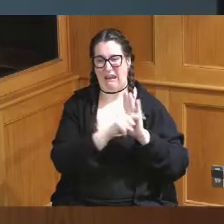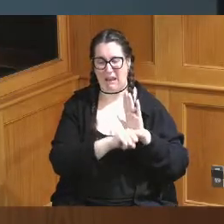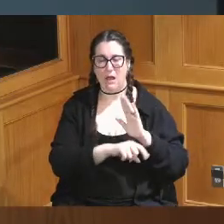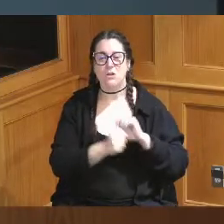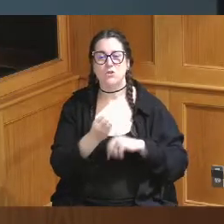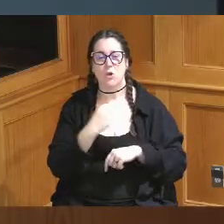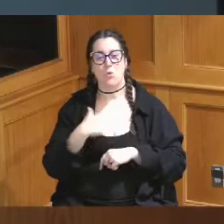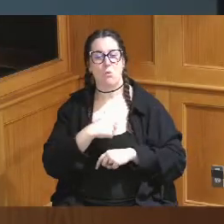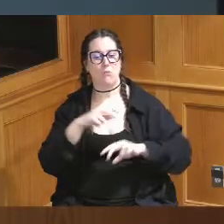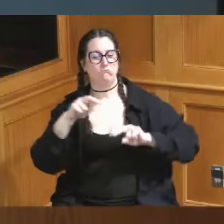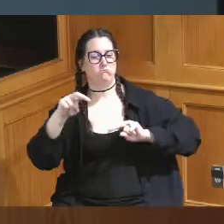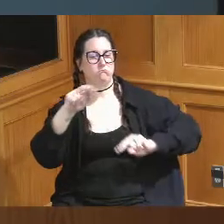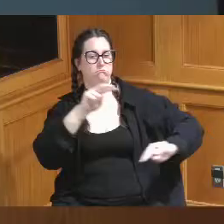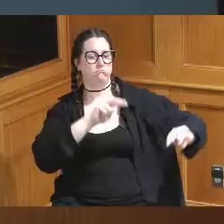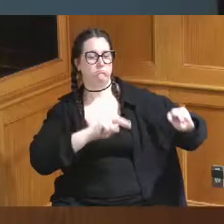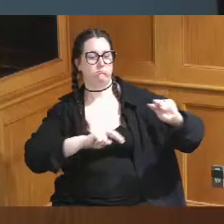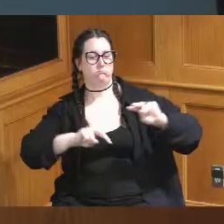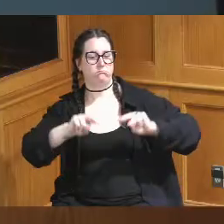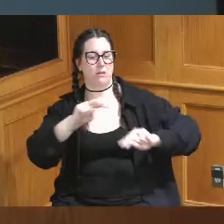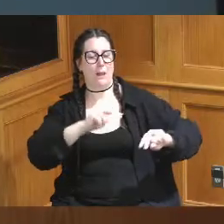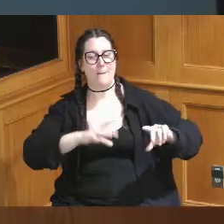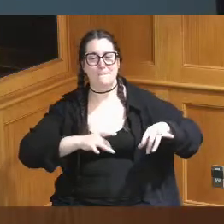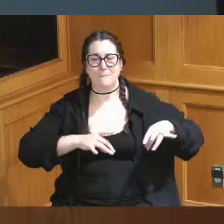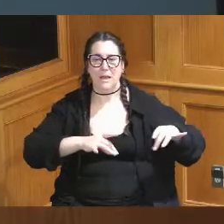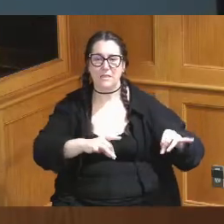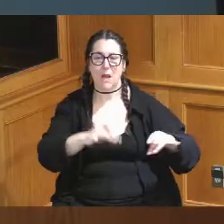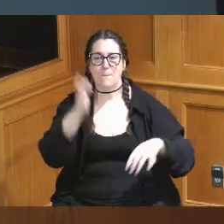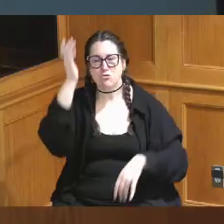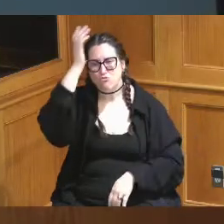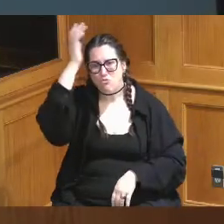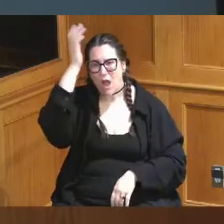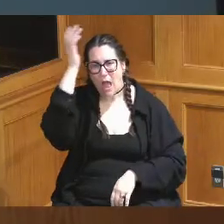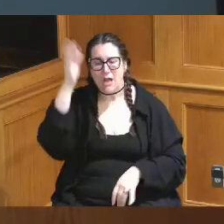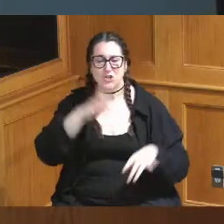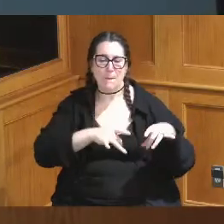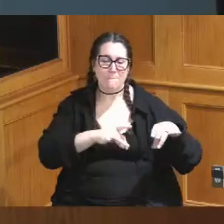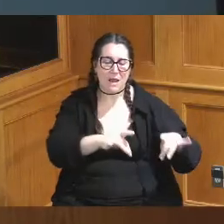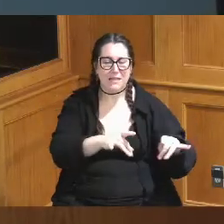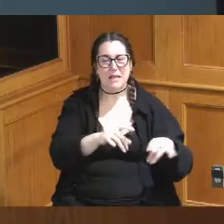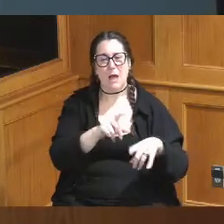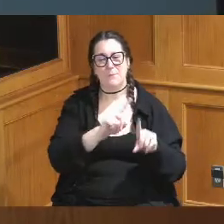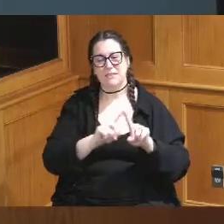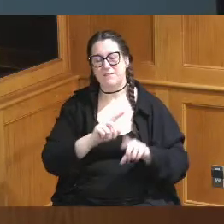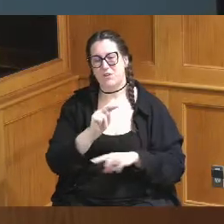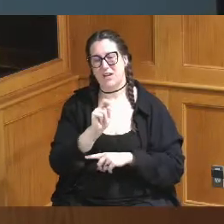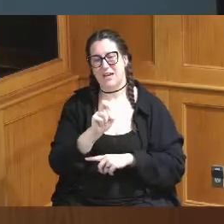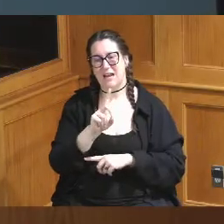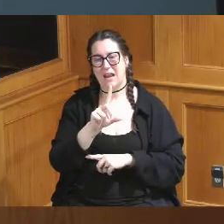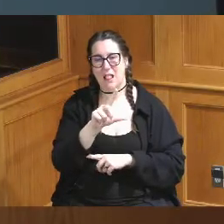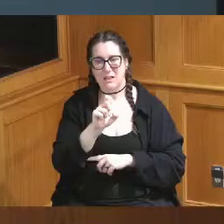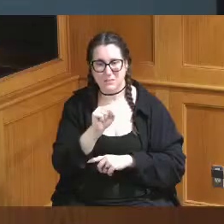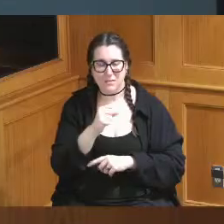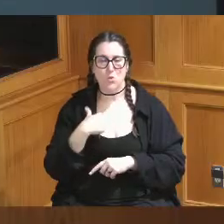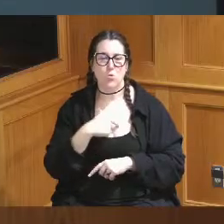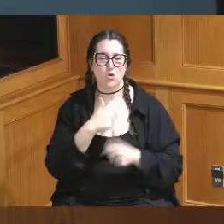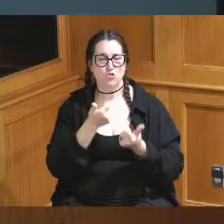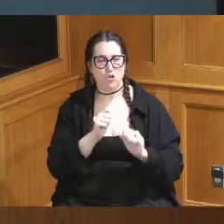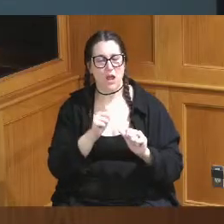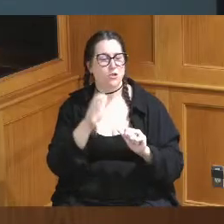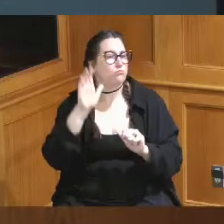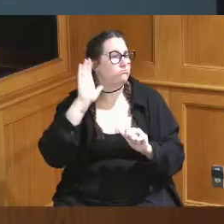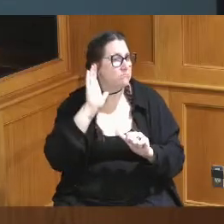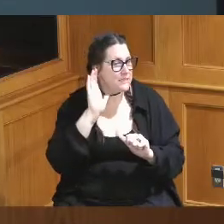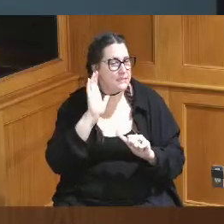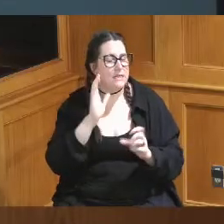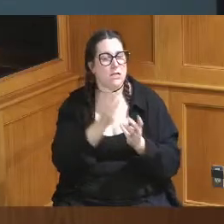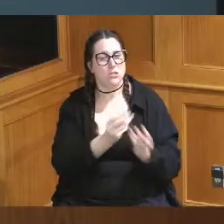our eyes on it, picked up trash, picked up some needles, listened to the community. We're trying to solve for